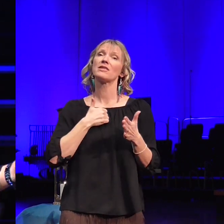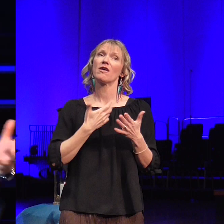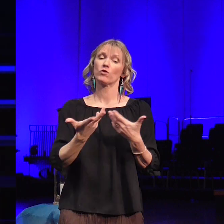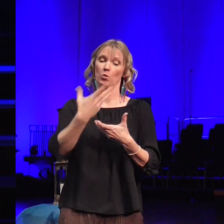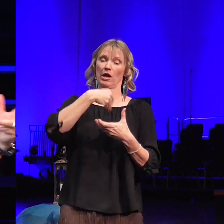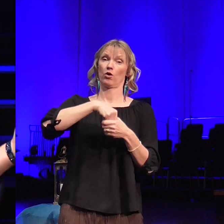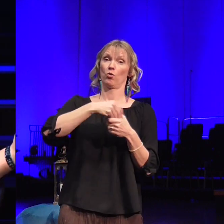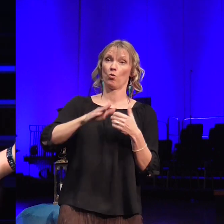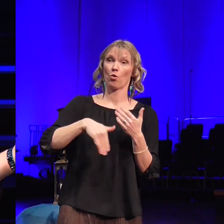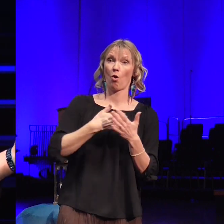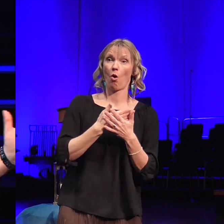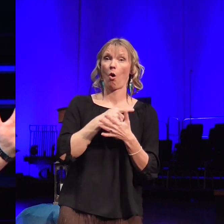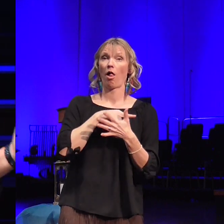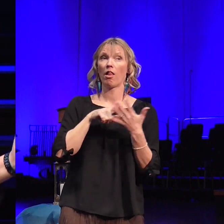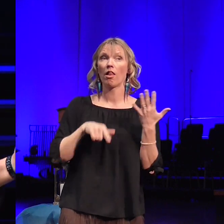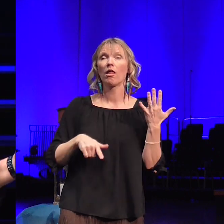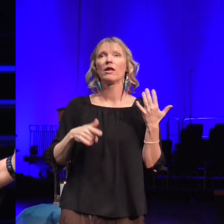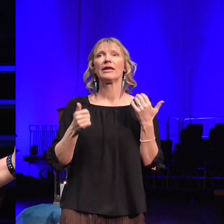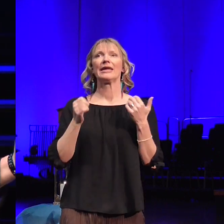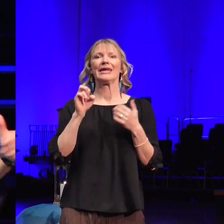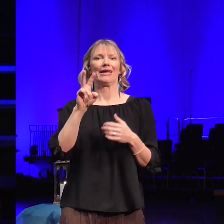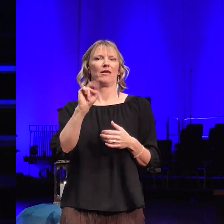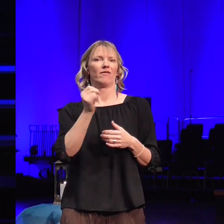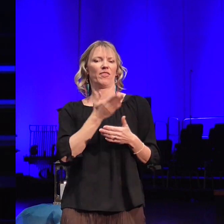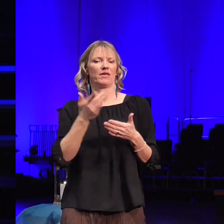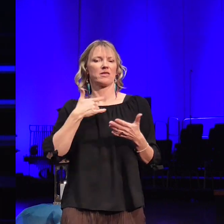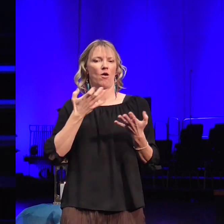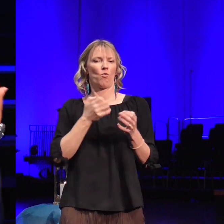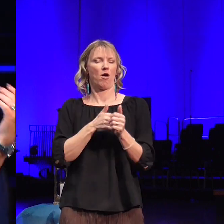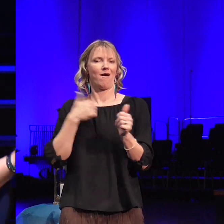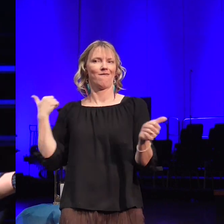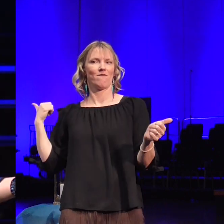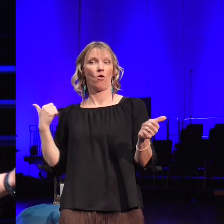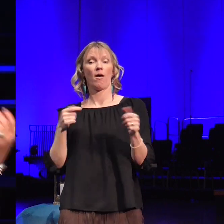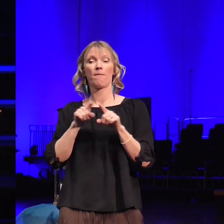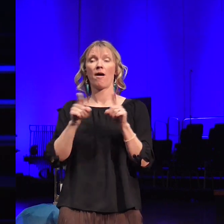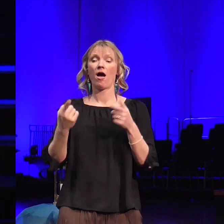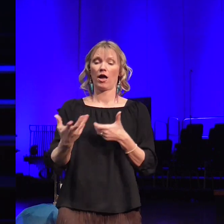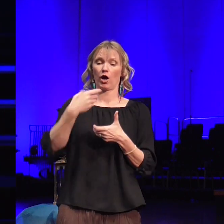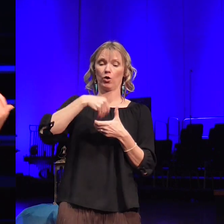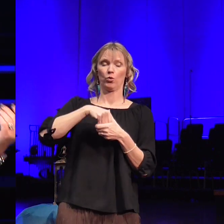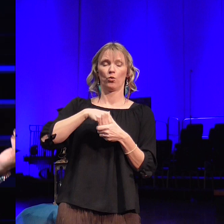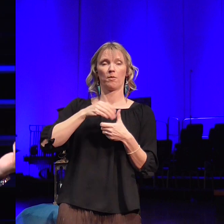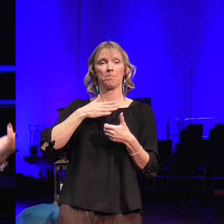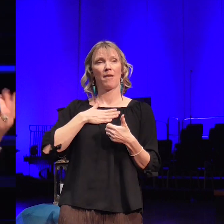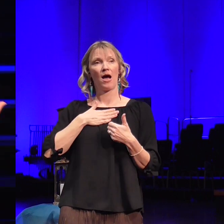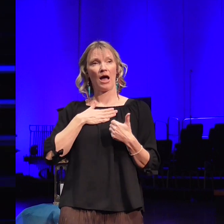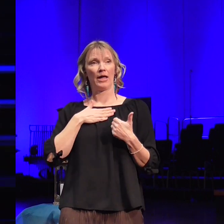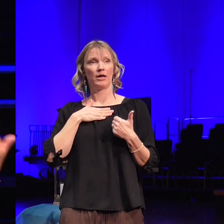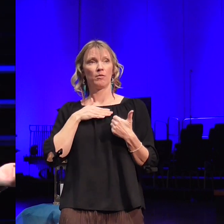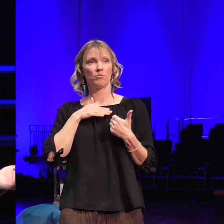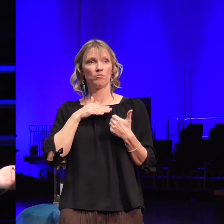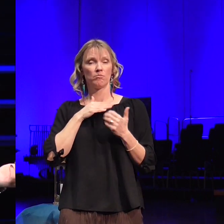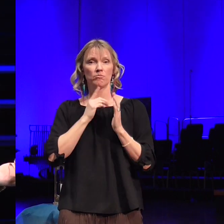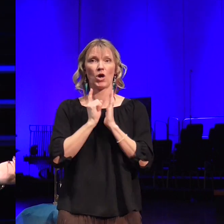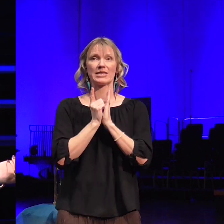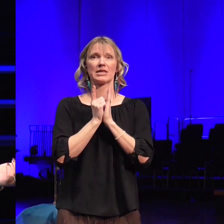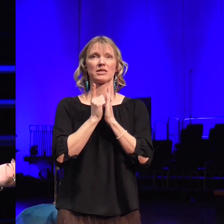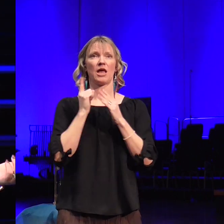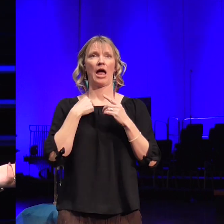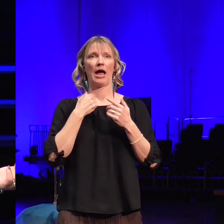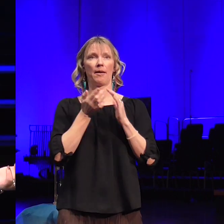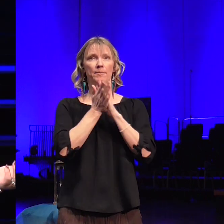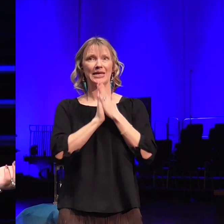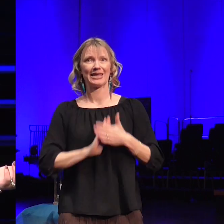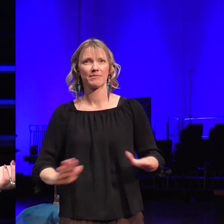of it, even that stuff that I would like to avoid, and just include it in my presence, say, wow, the minute I got still, I got